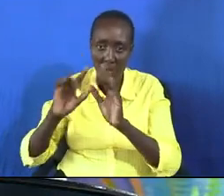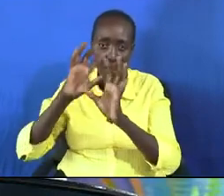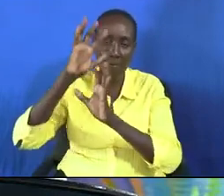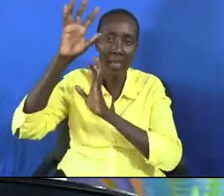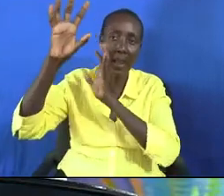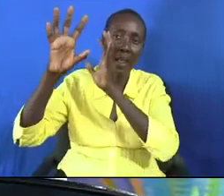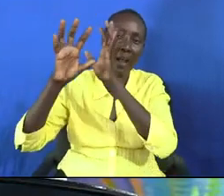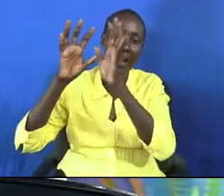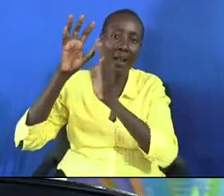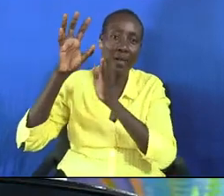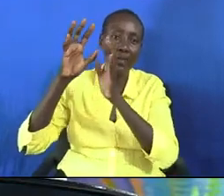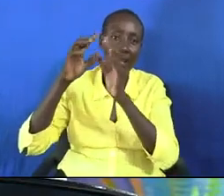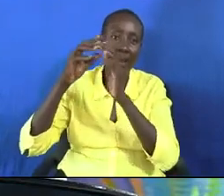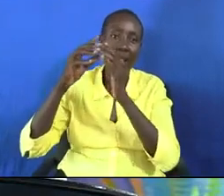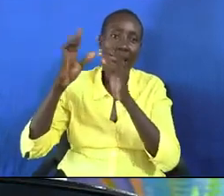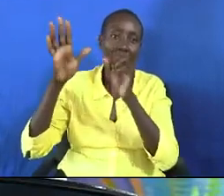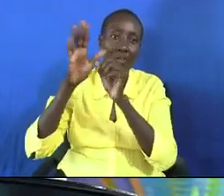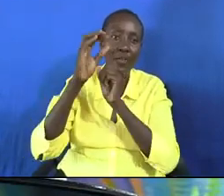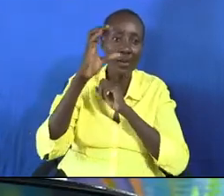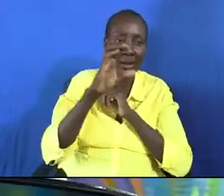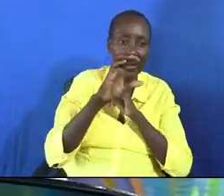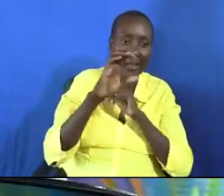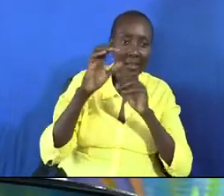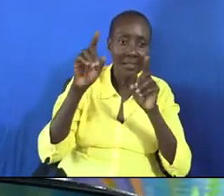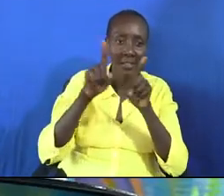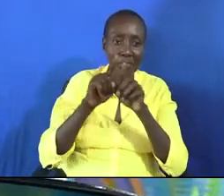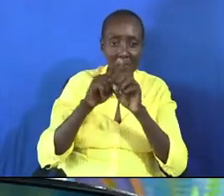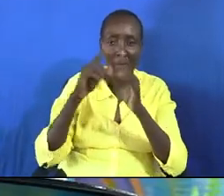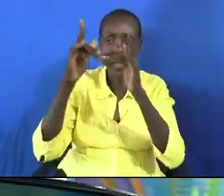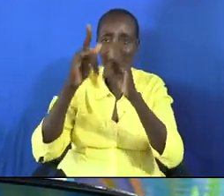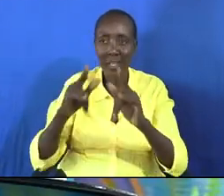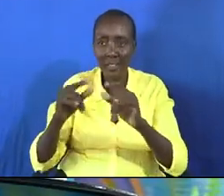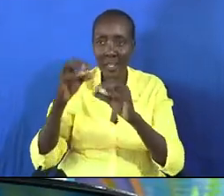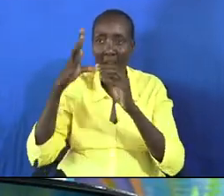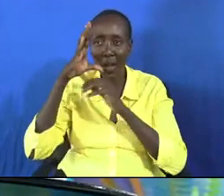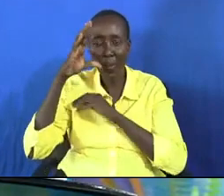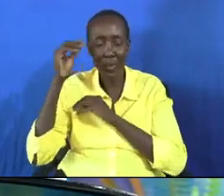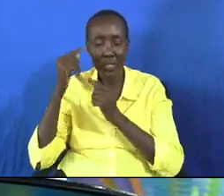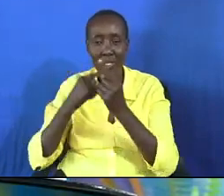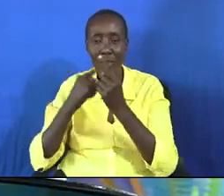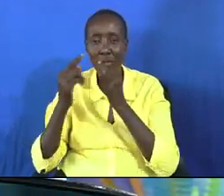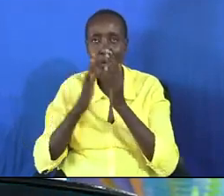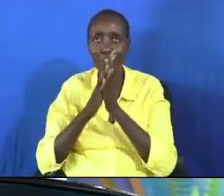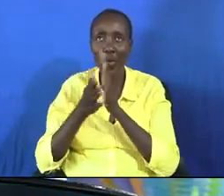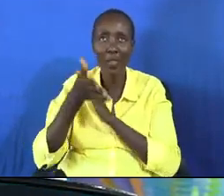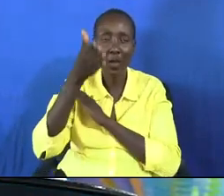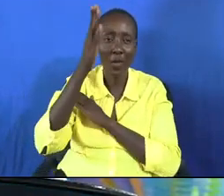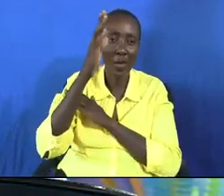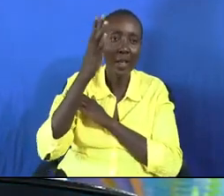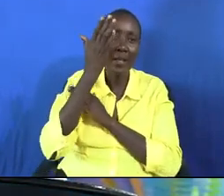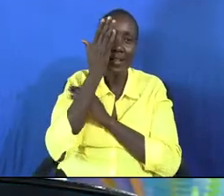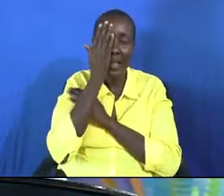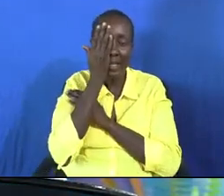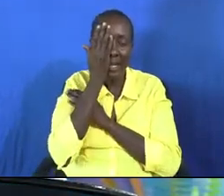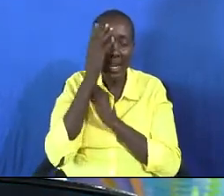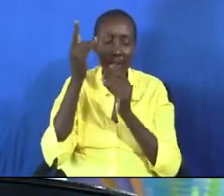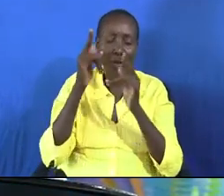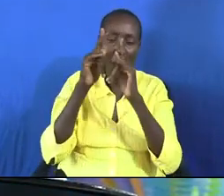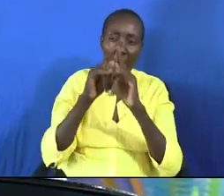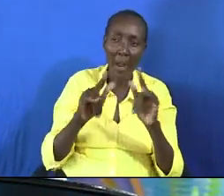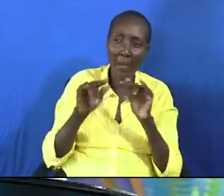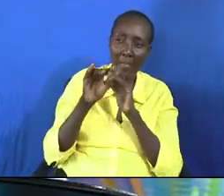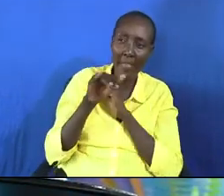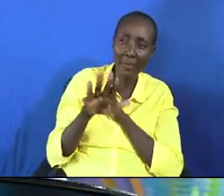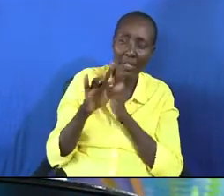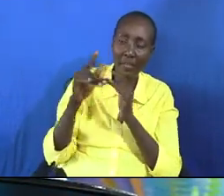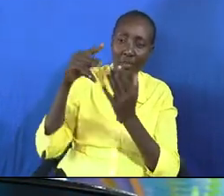come and cover the tent of meetings, and Moses would do his business with God. The Israelites from their camps, they would come and